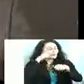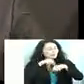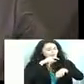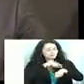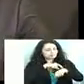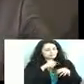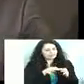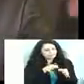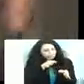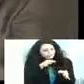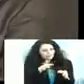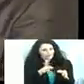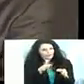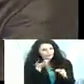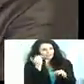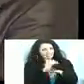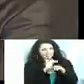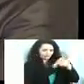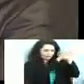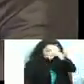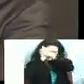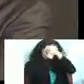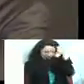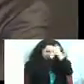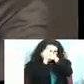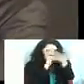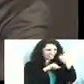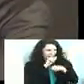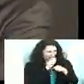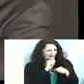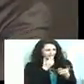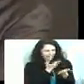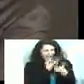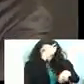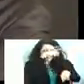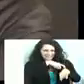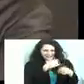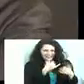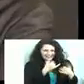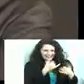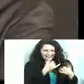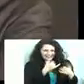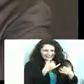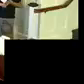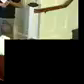Let's congratulate each other as we came to know the time this morning.